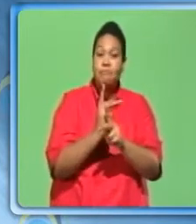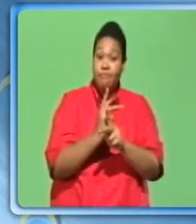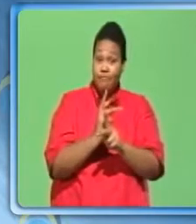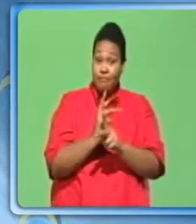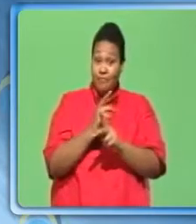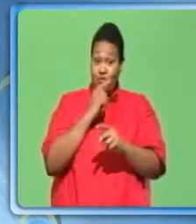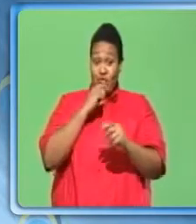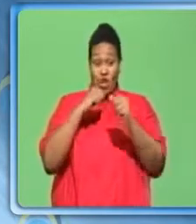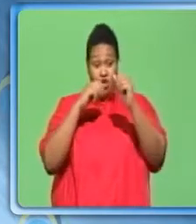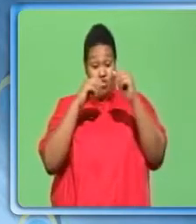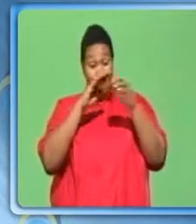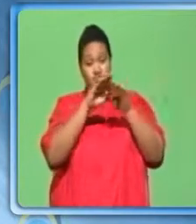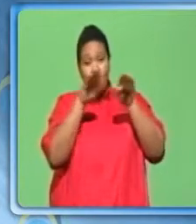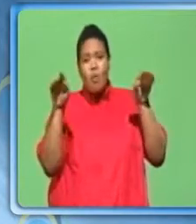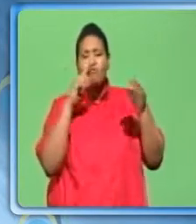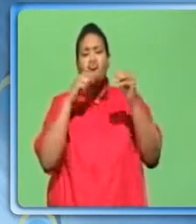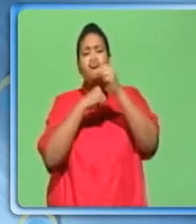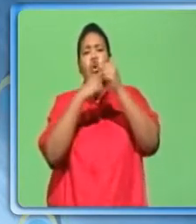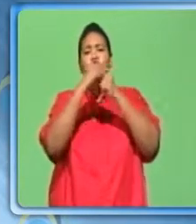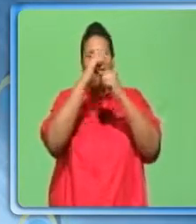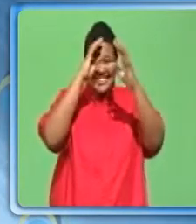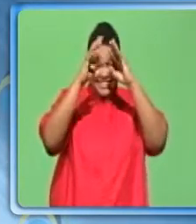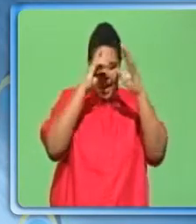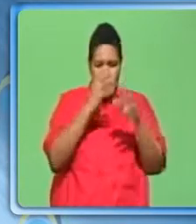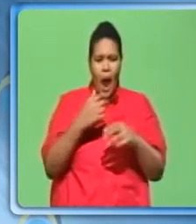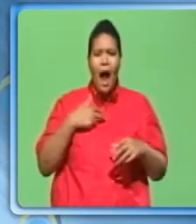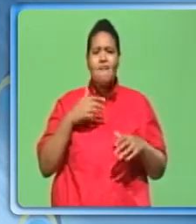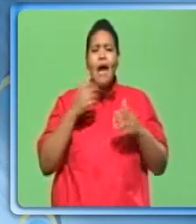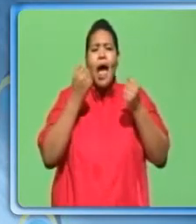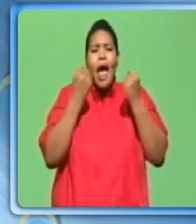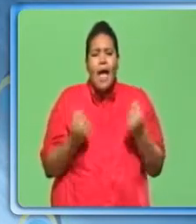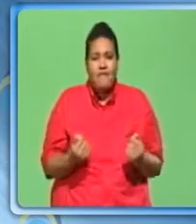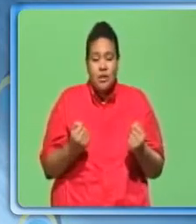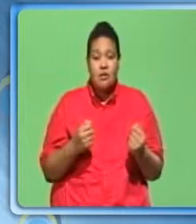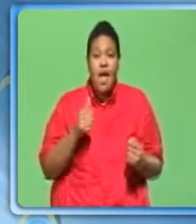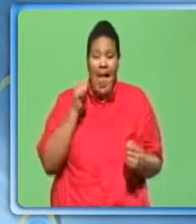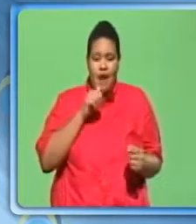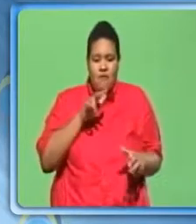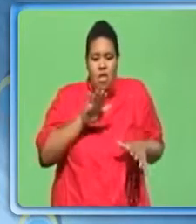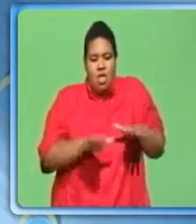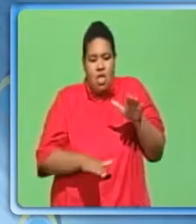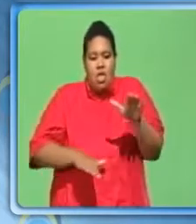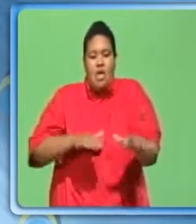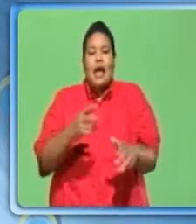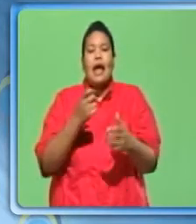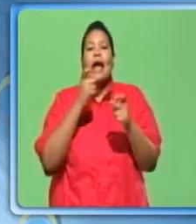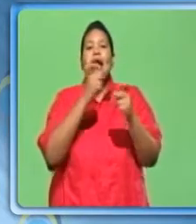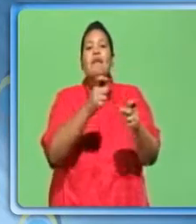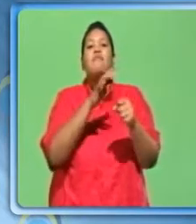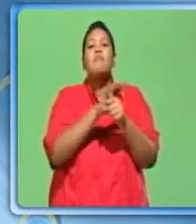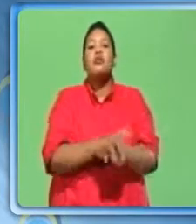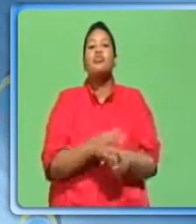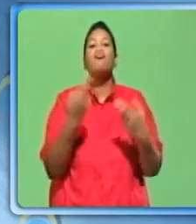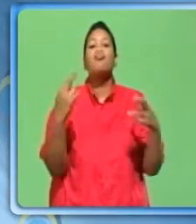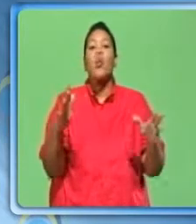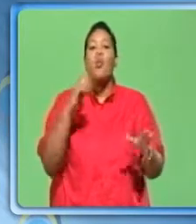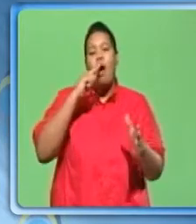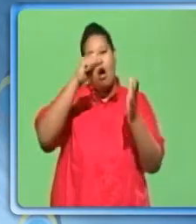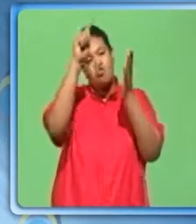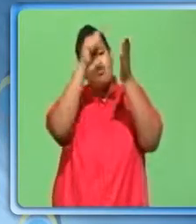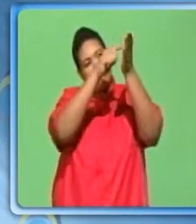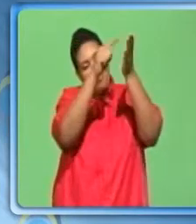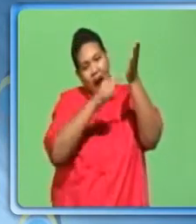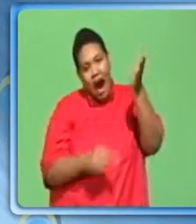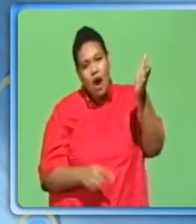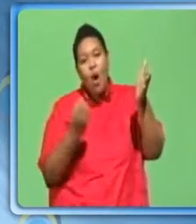structurally designed to hold weight, every footstep creates undue pressure that may result in a crack and